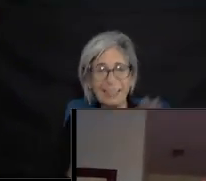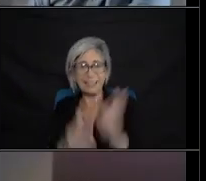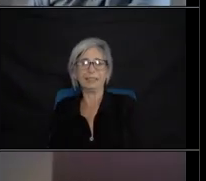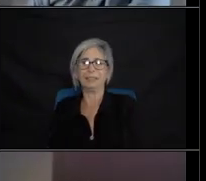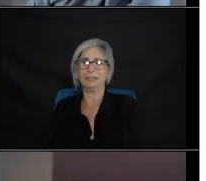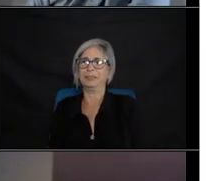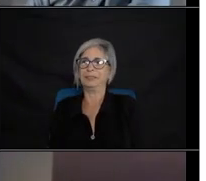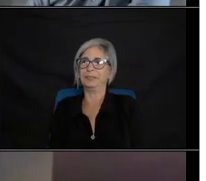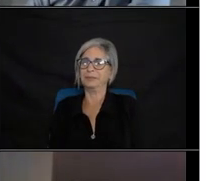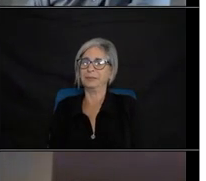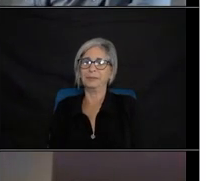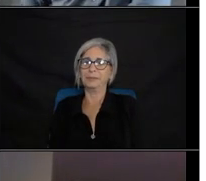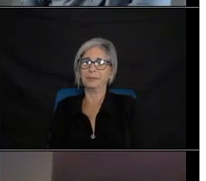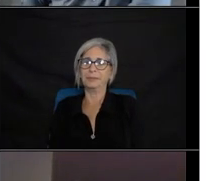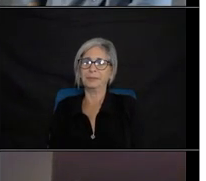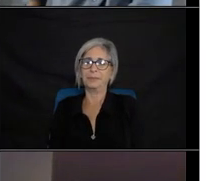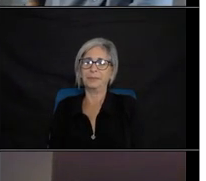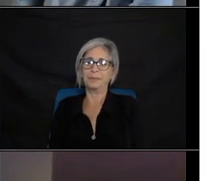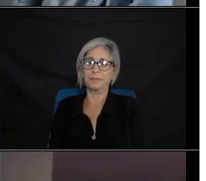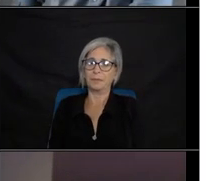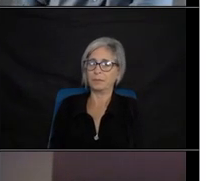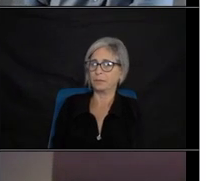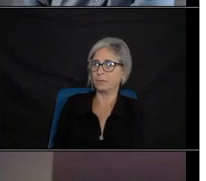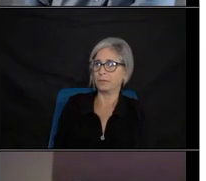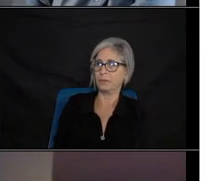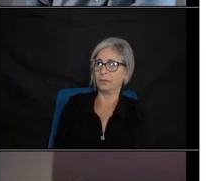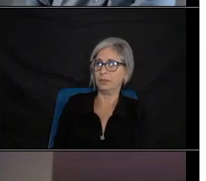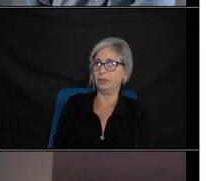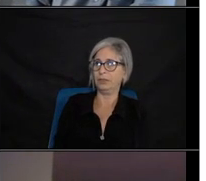17th. Eleanor is going to do that report, Mayor.